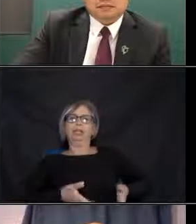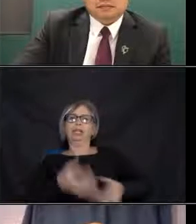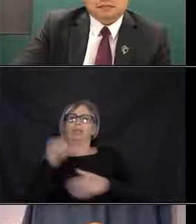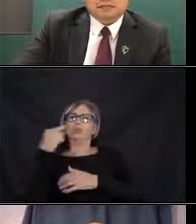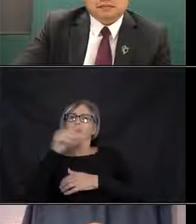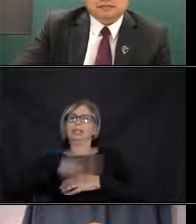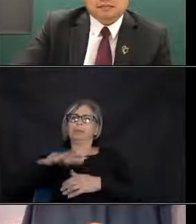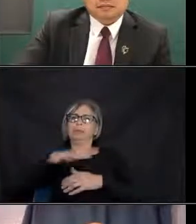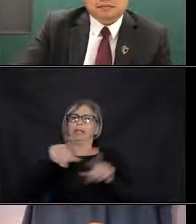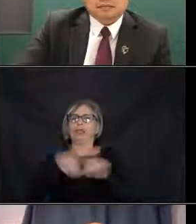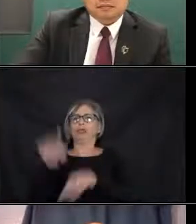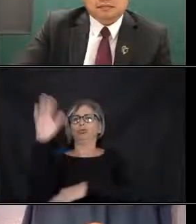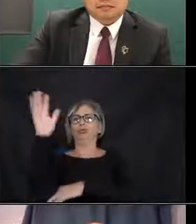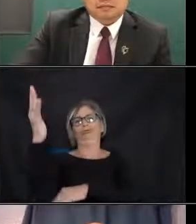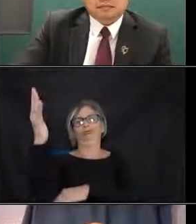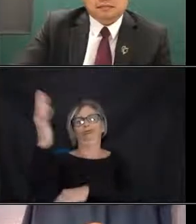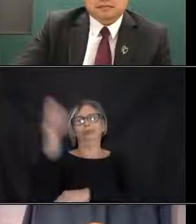or trees.